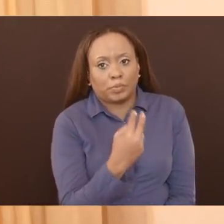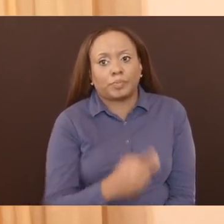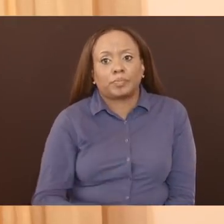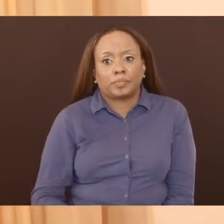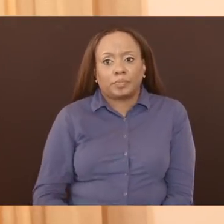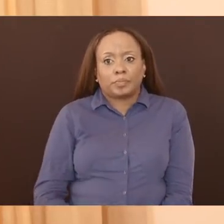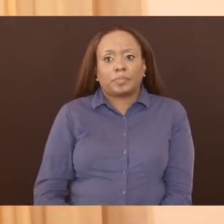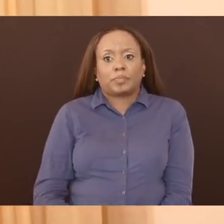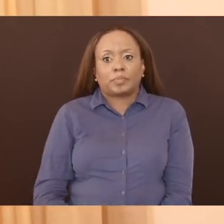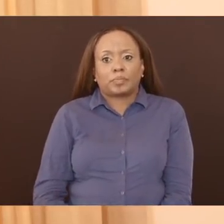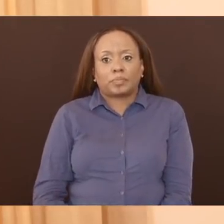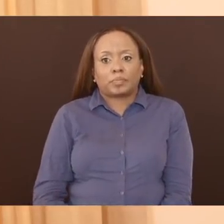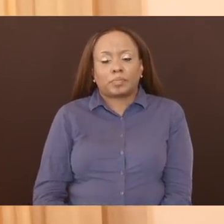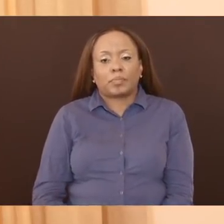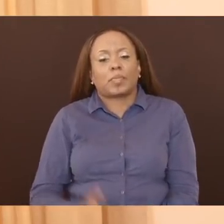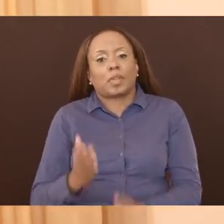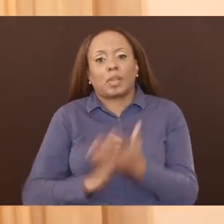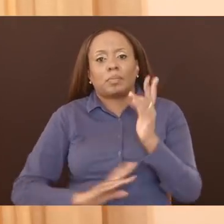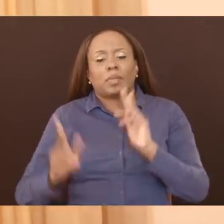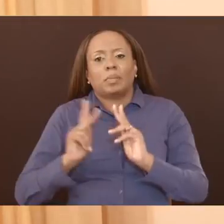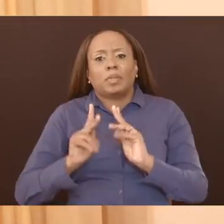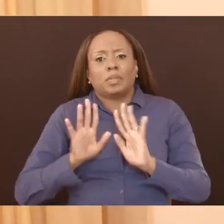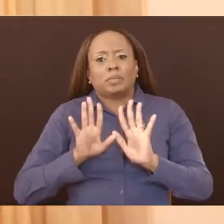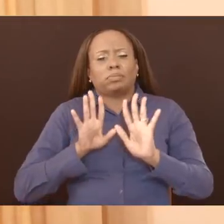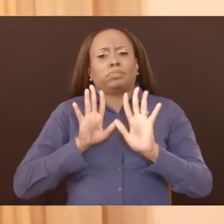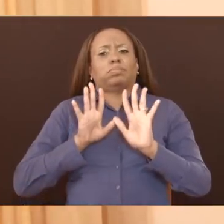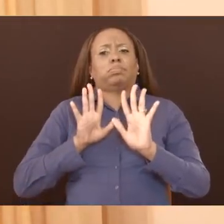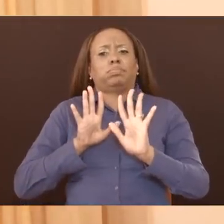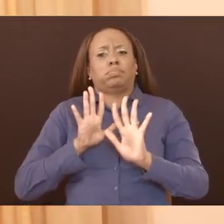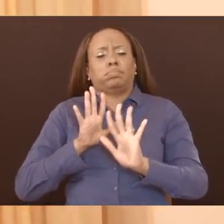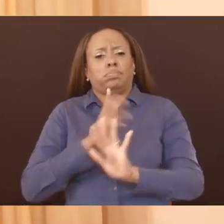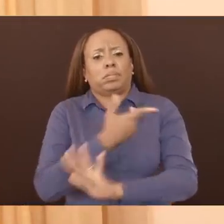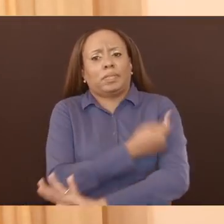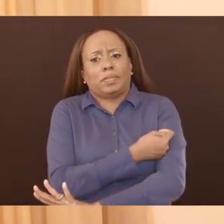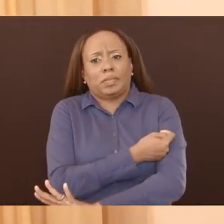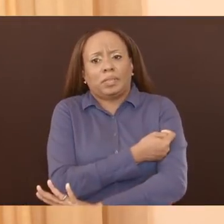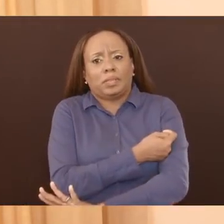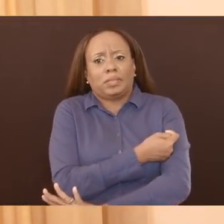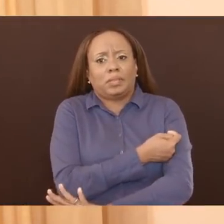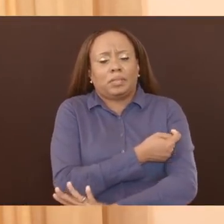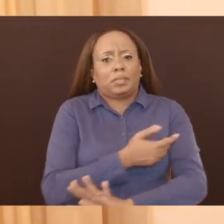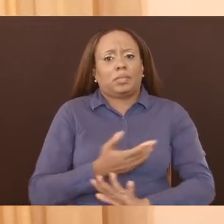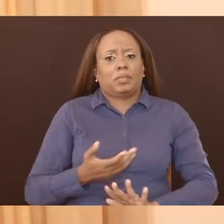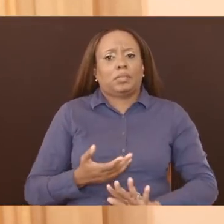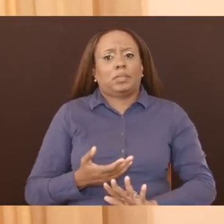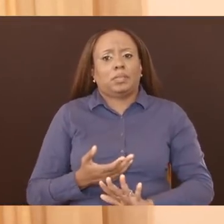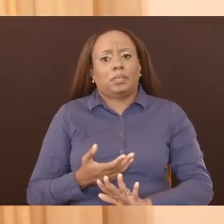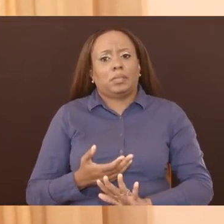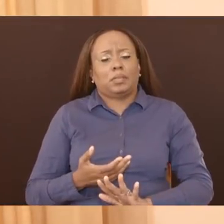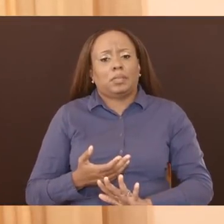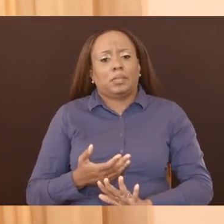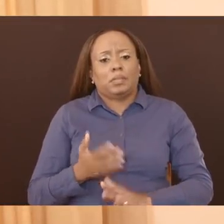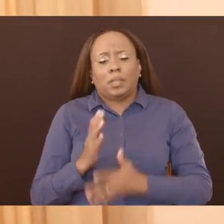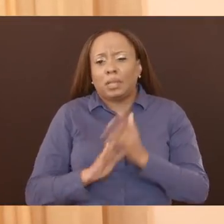culture of vaccine hesitancy is rooted in the other aspects of our culture, which we have come to